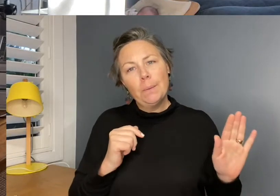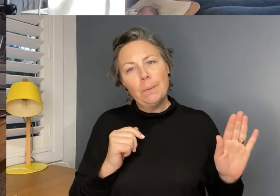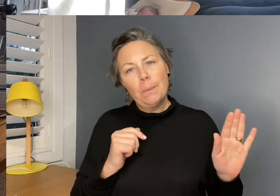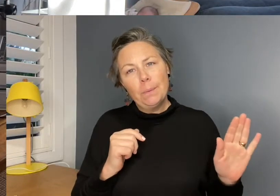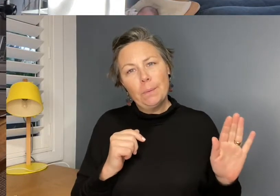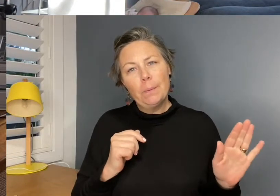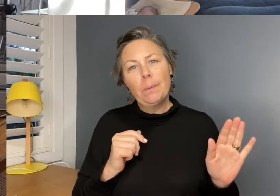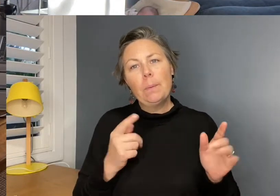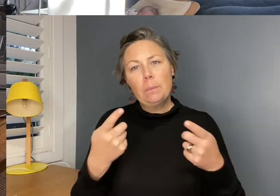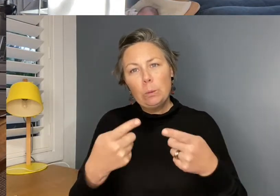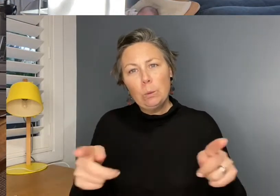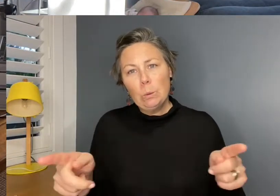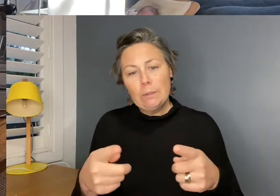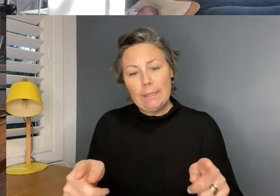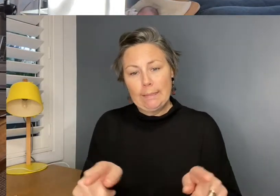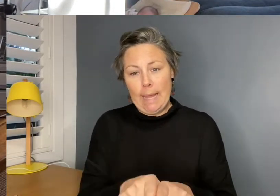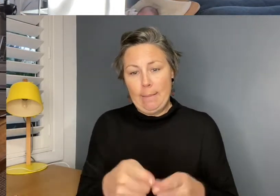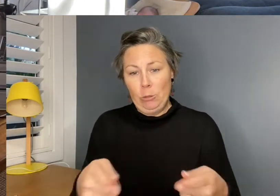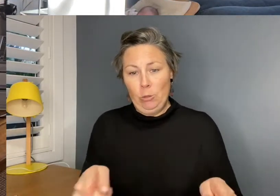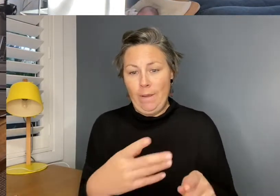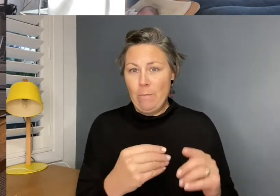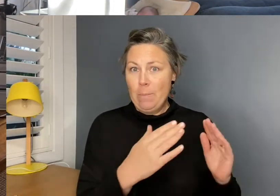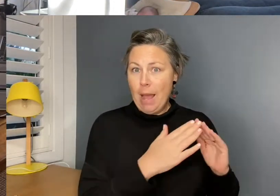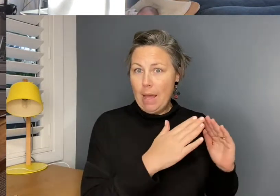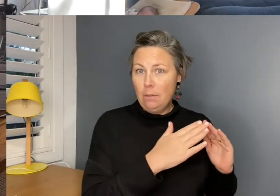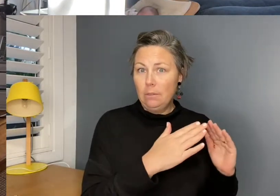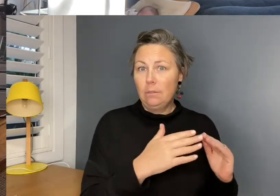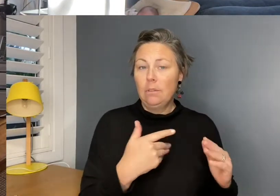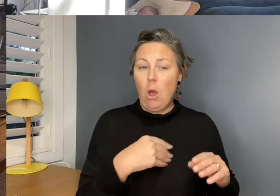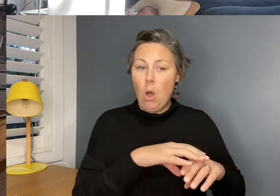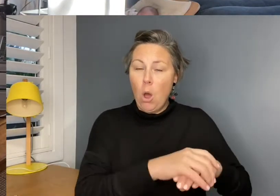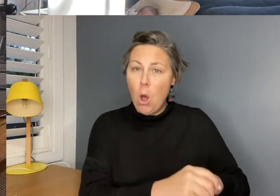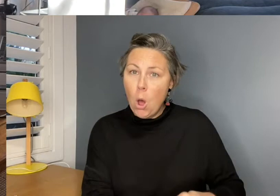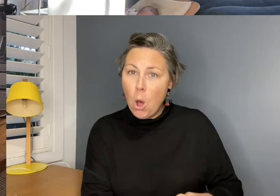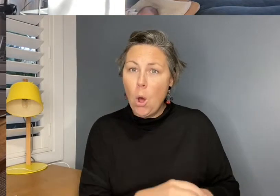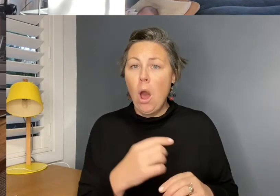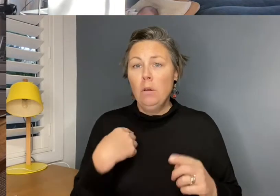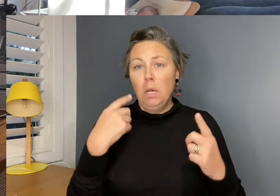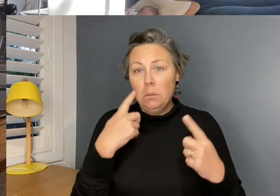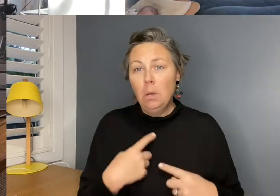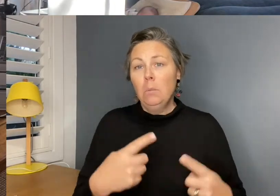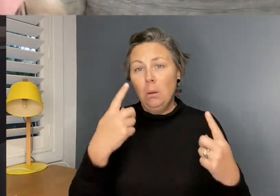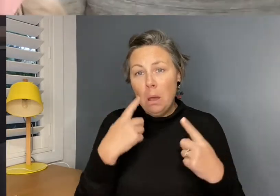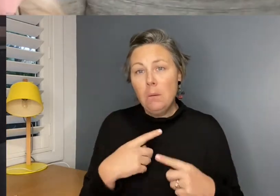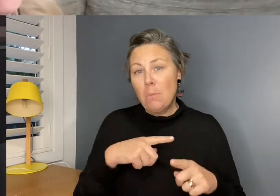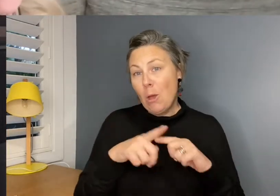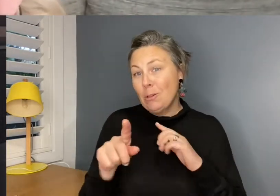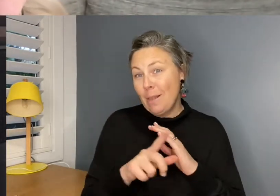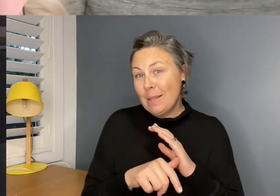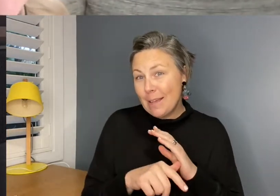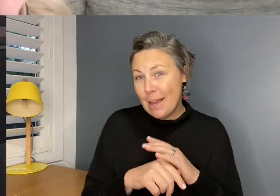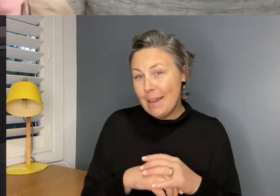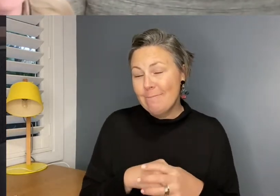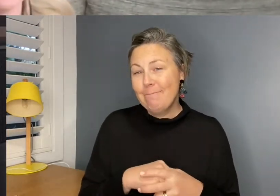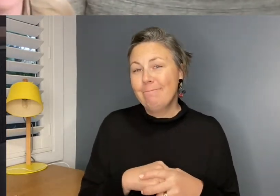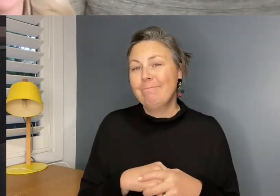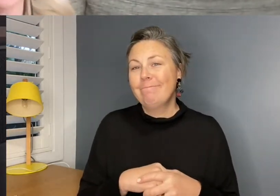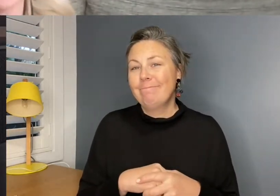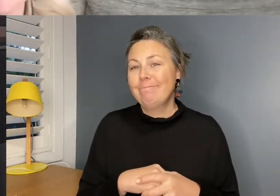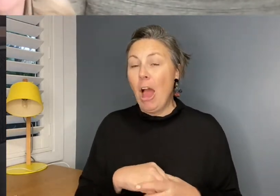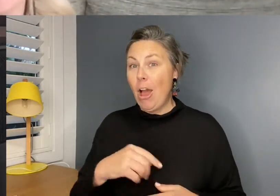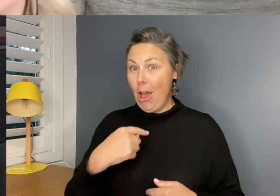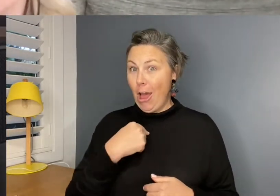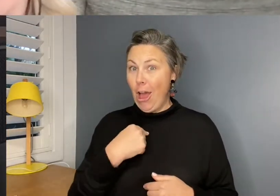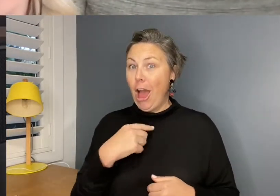to your mum on the phone. She rang me when you left for the hospital, and I was saying, how is she? I said, how is she going? And she